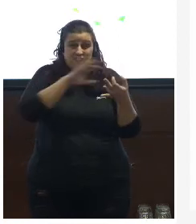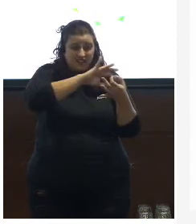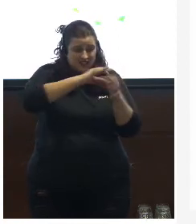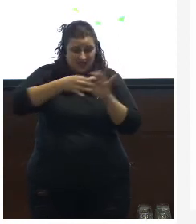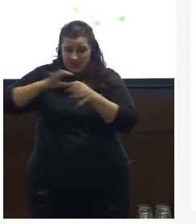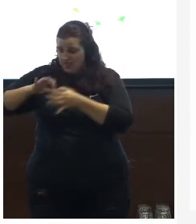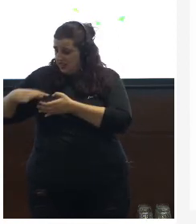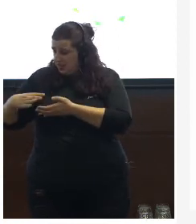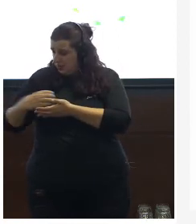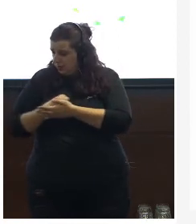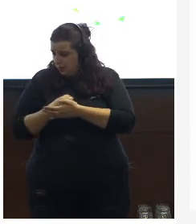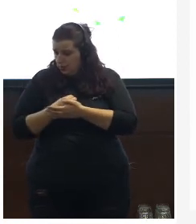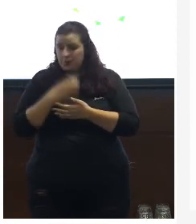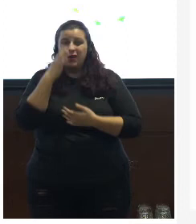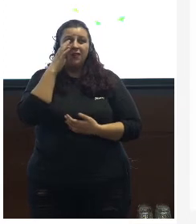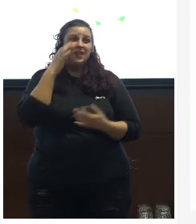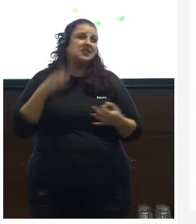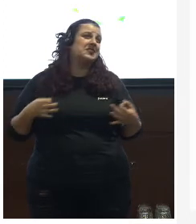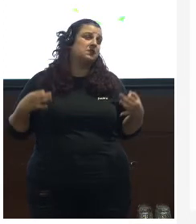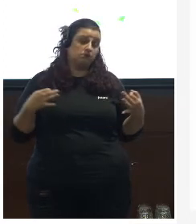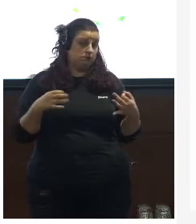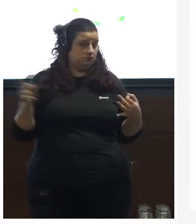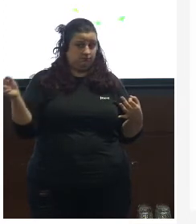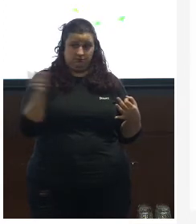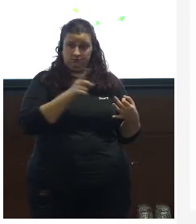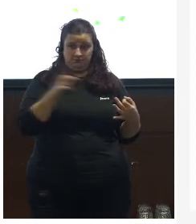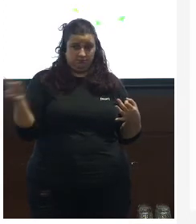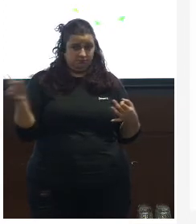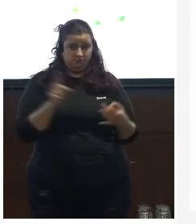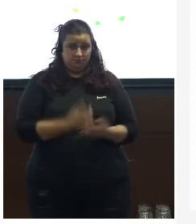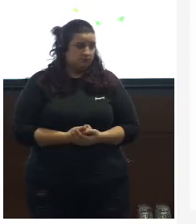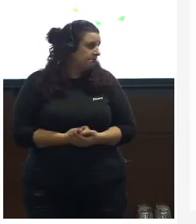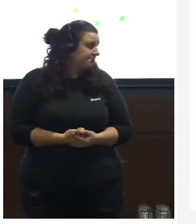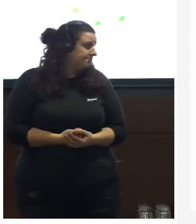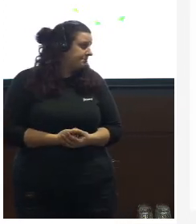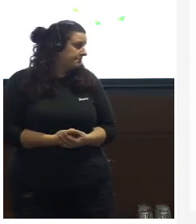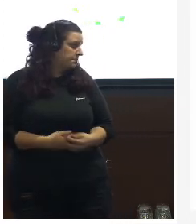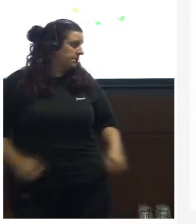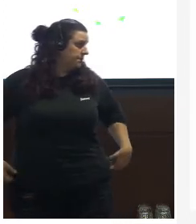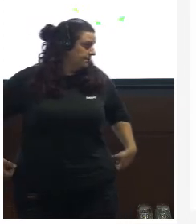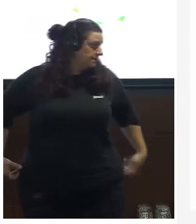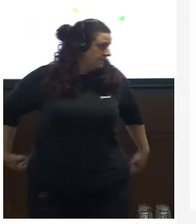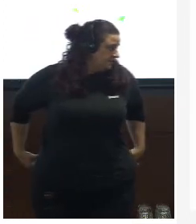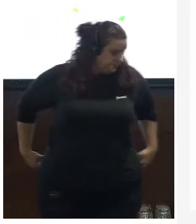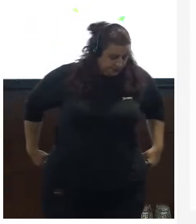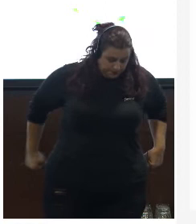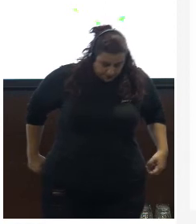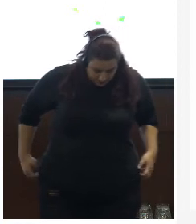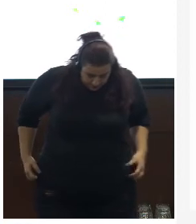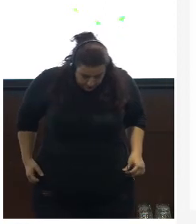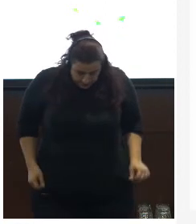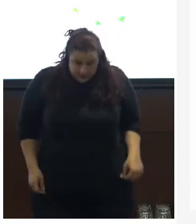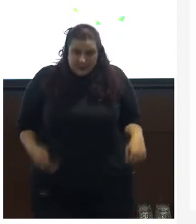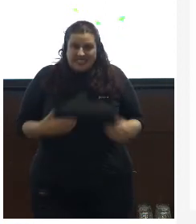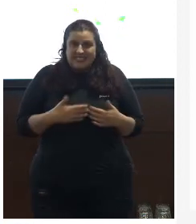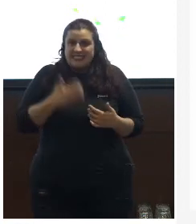has, if you really want to make something out of this convention, we should organize a network. Something, and I